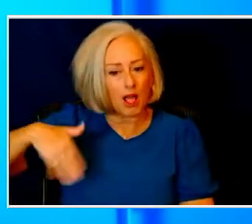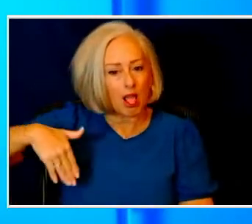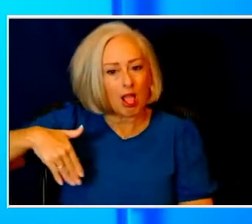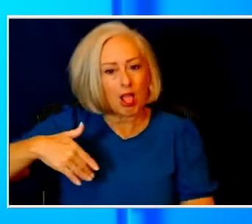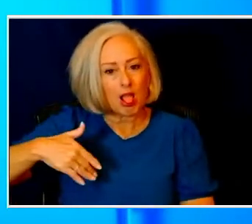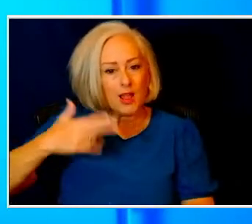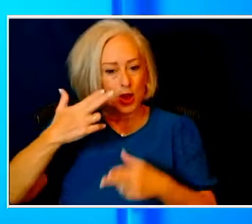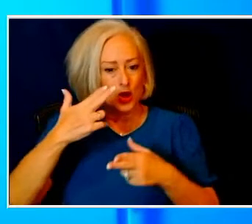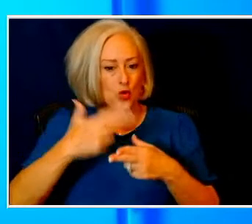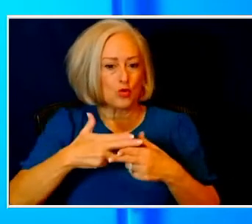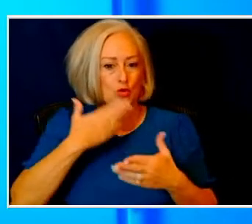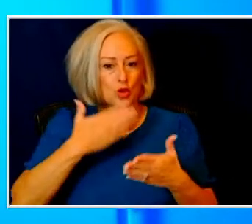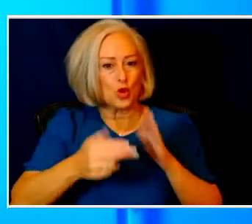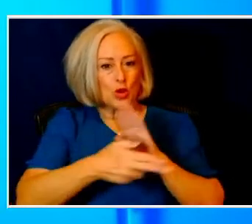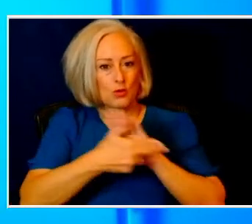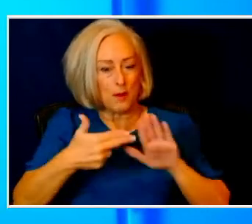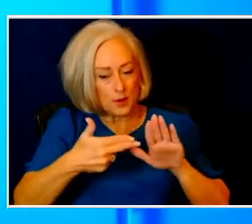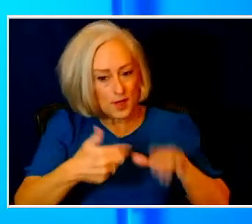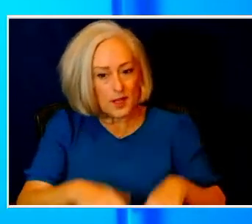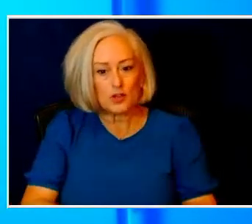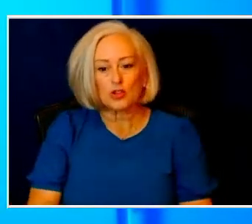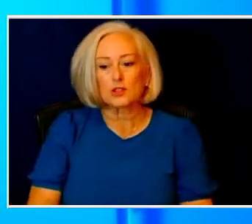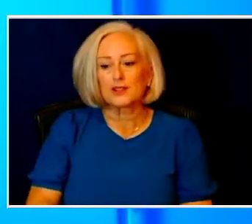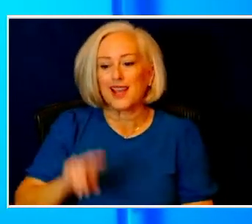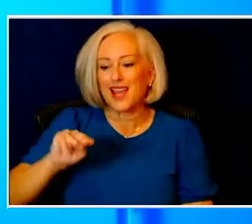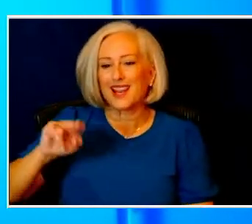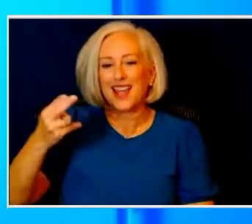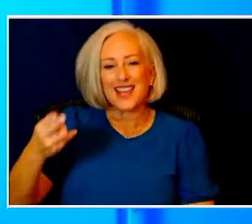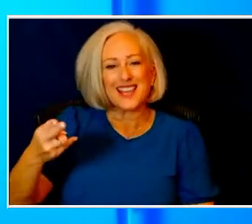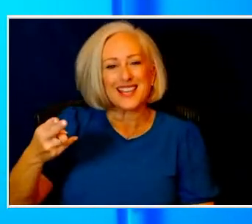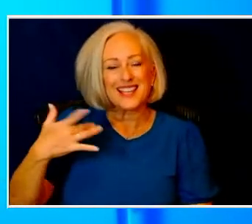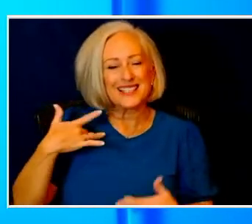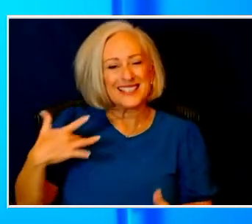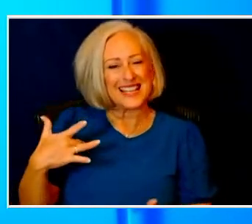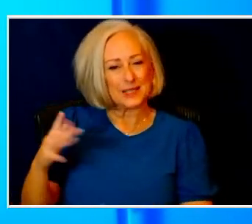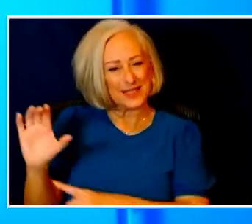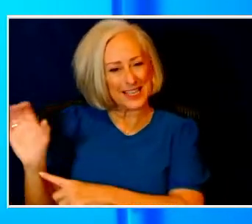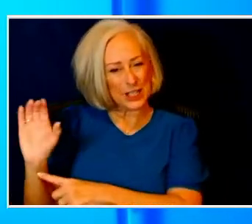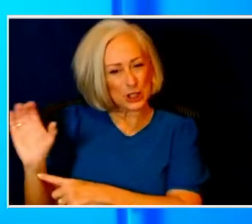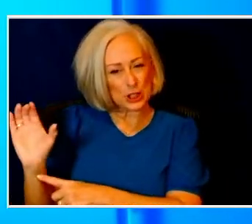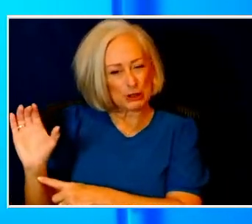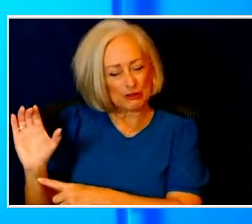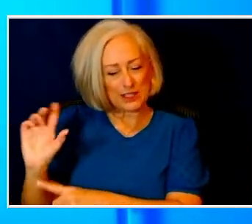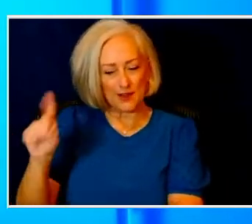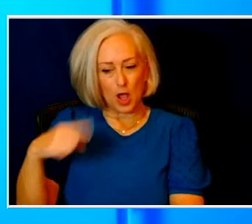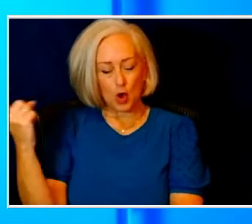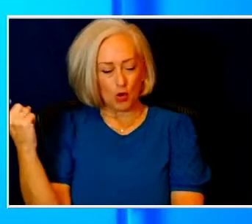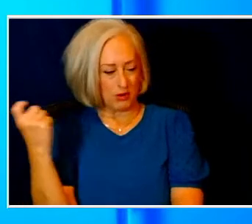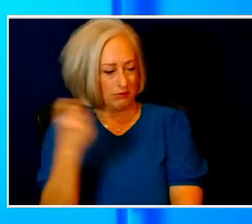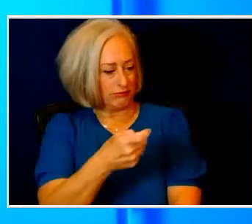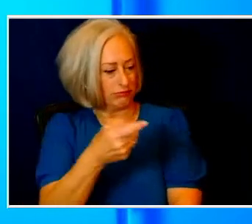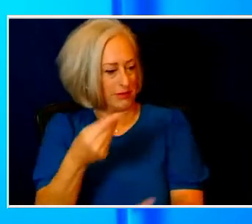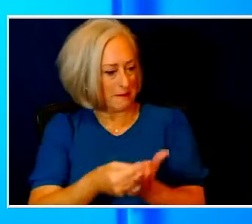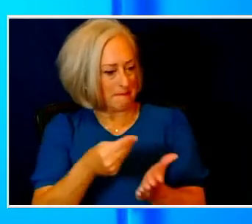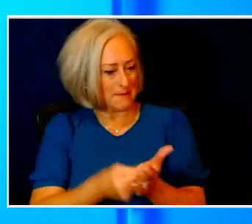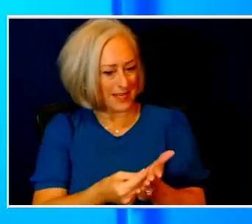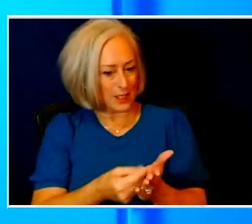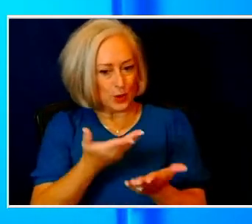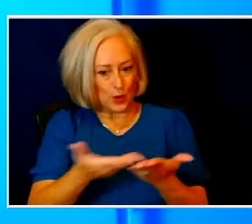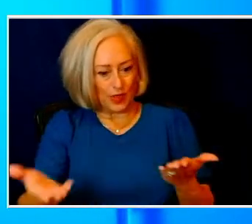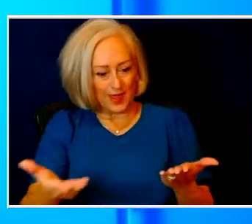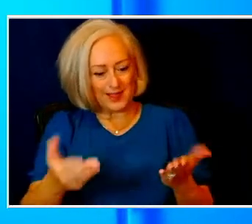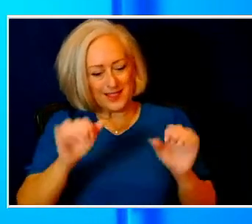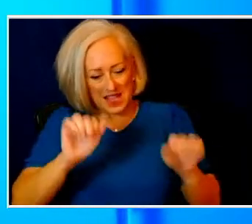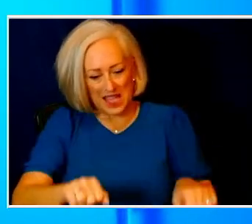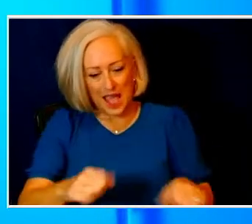be conservative and likes to give money to things that they know are going to work. And young people are people you take a risk on.